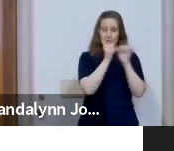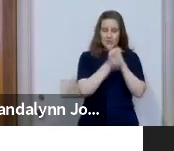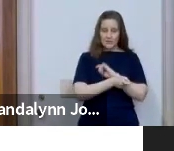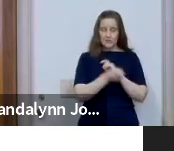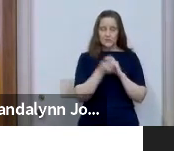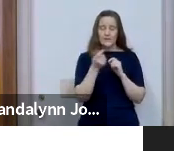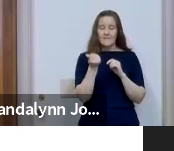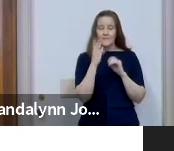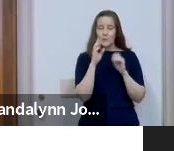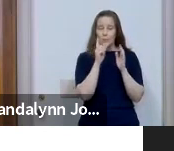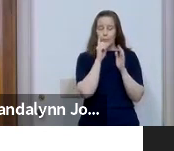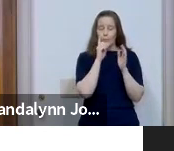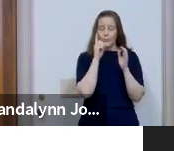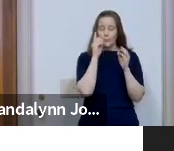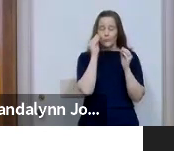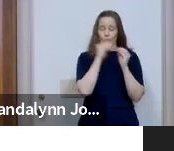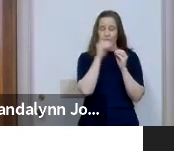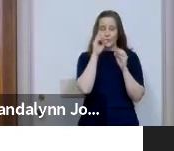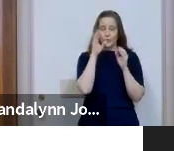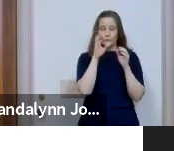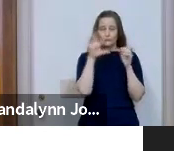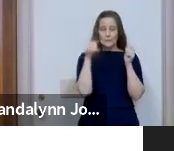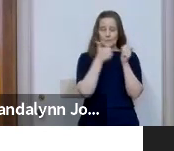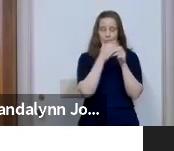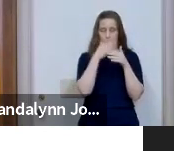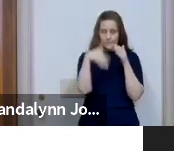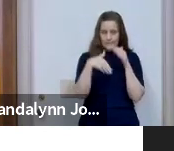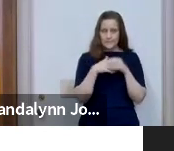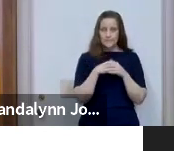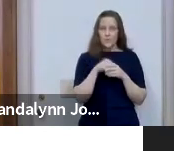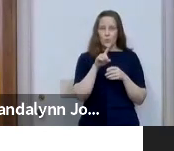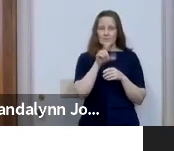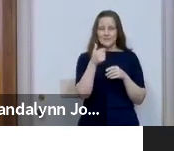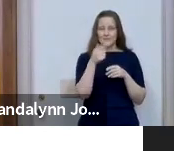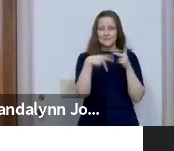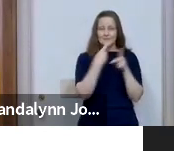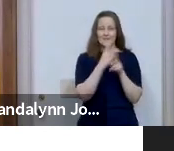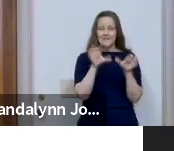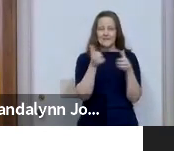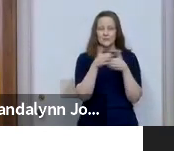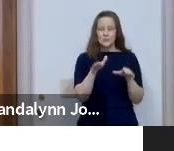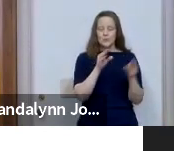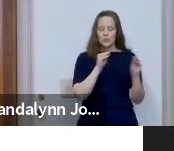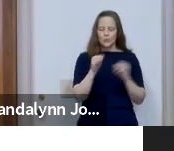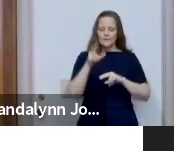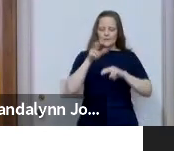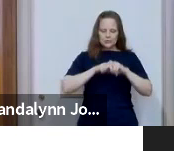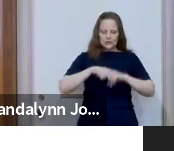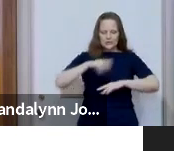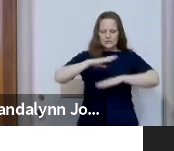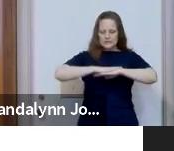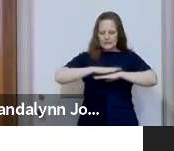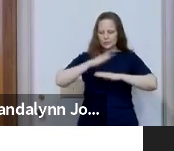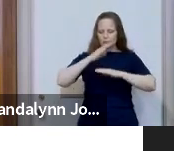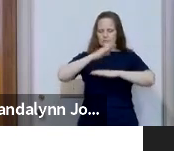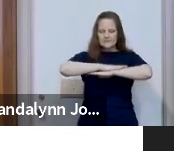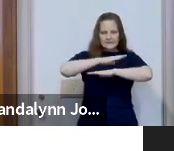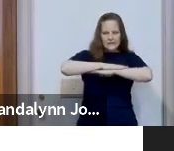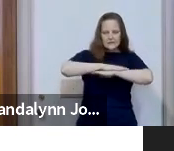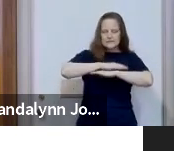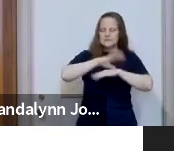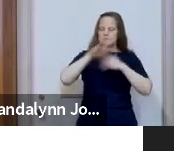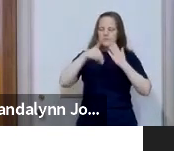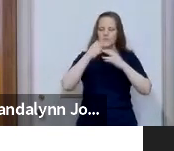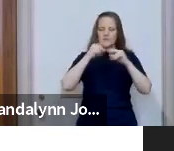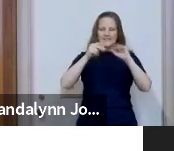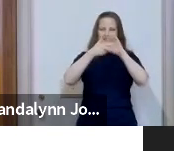wrap that up on the general purpose 110 type classrooms, but moving chairs, moving tables, moving desks, tons and tons of